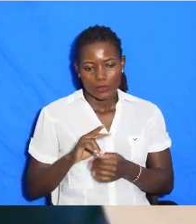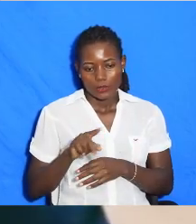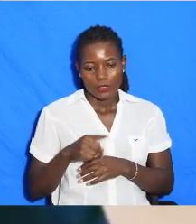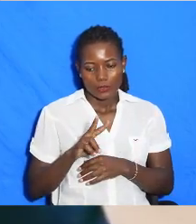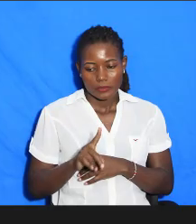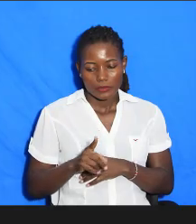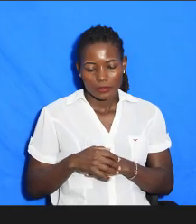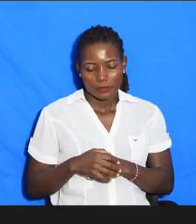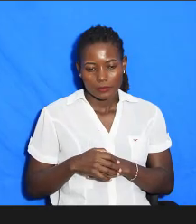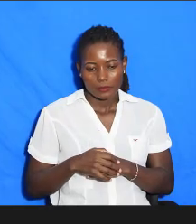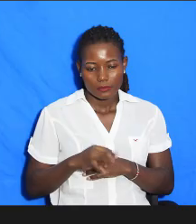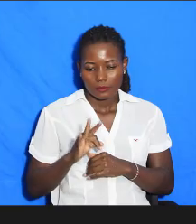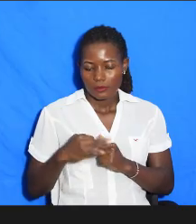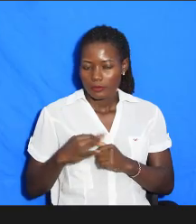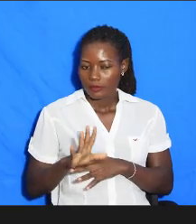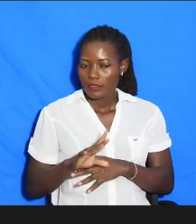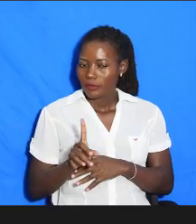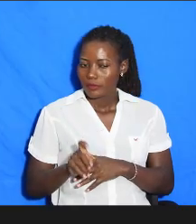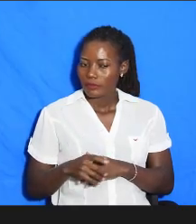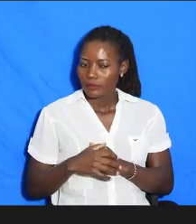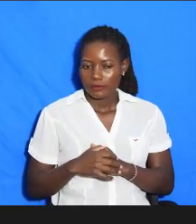2021, were you I know still 85?